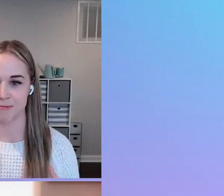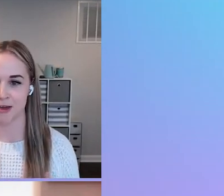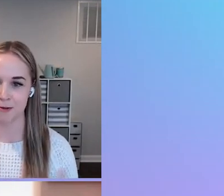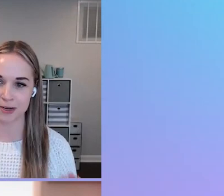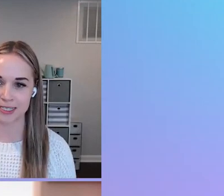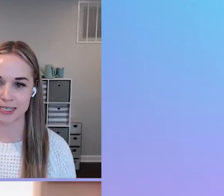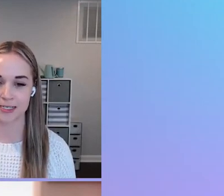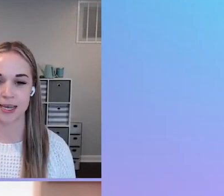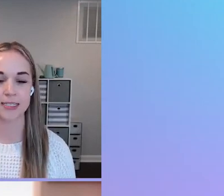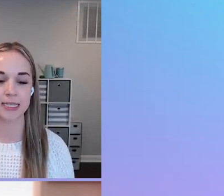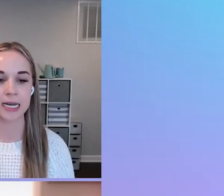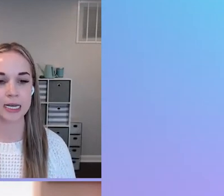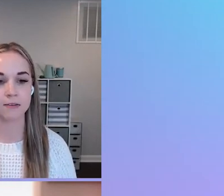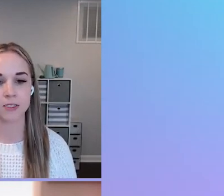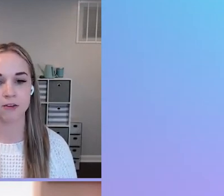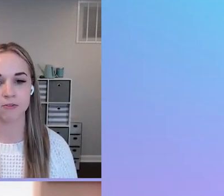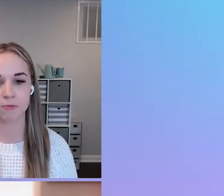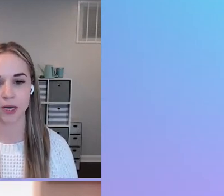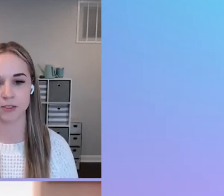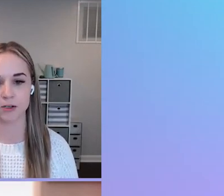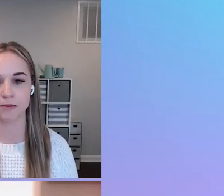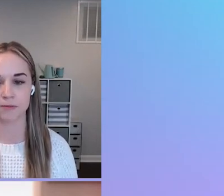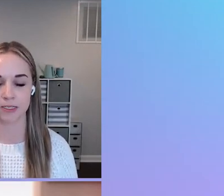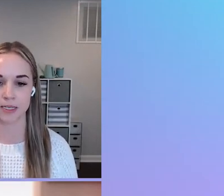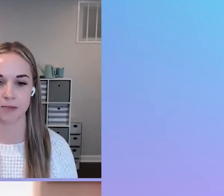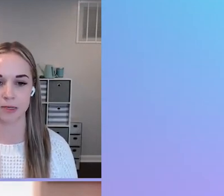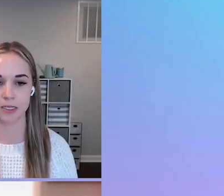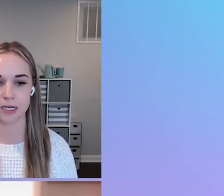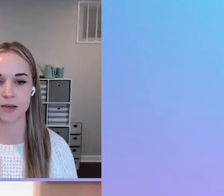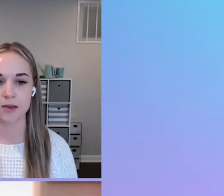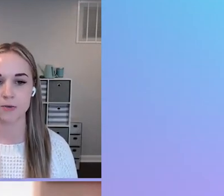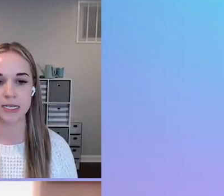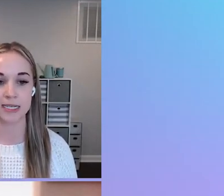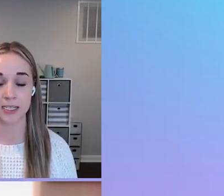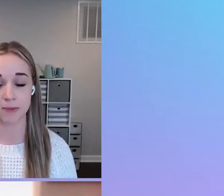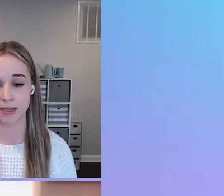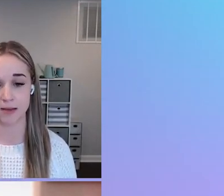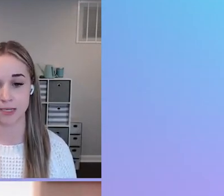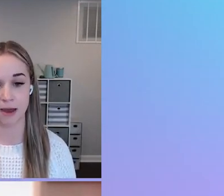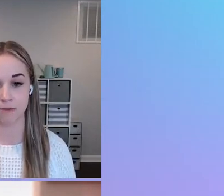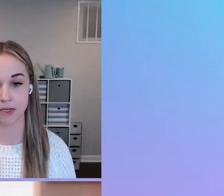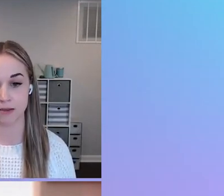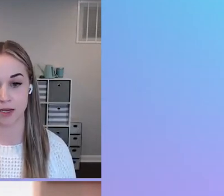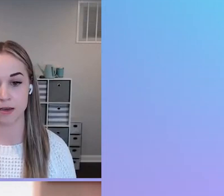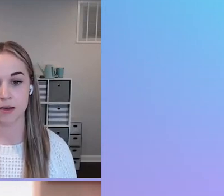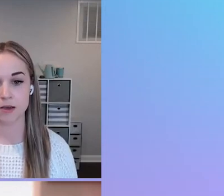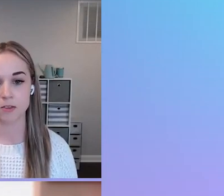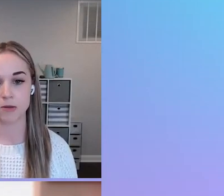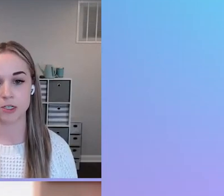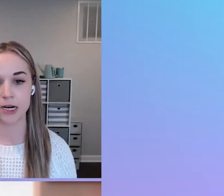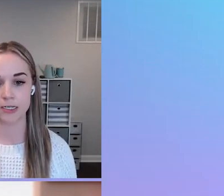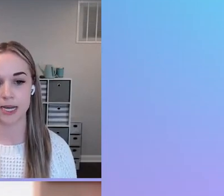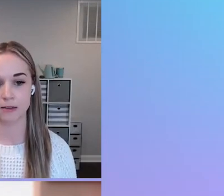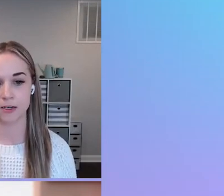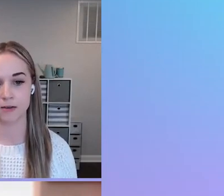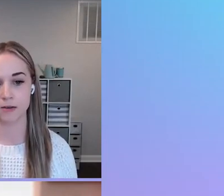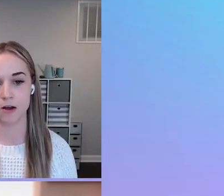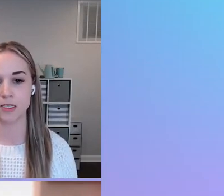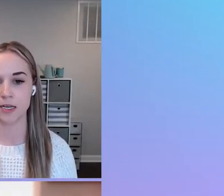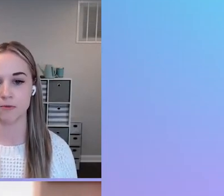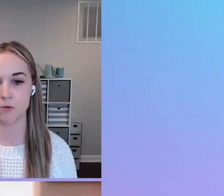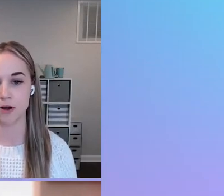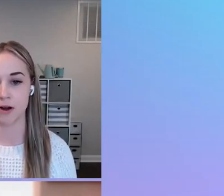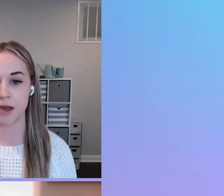is HTML, what is CSS, like that kind of stuff. But in terms of accessibility, we didn't expect them to have anything. So we tried to